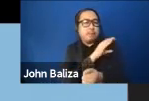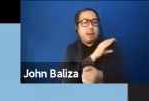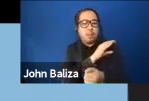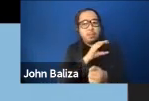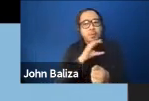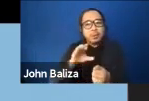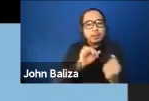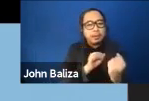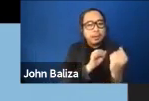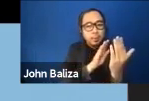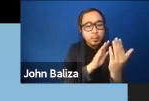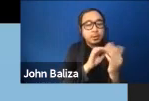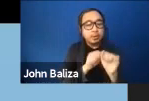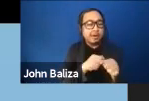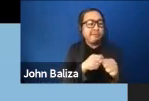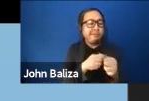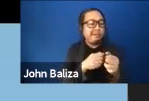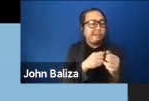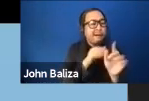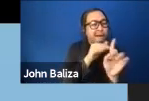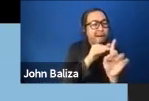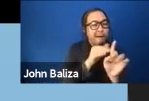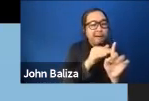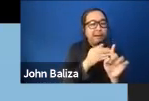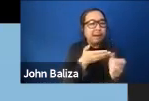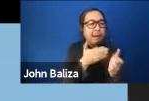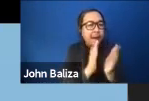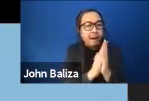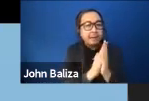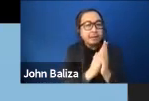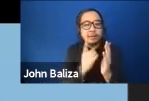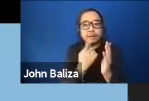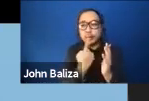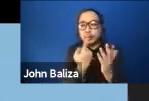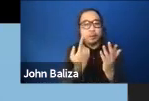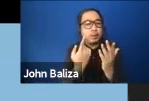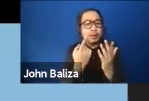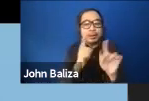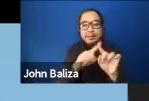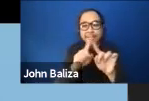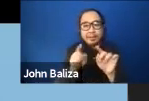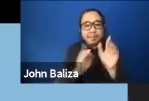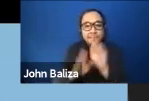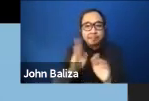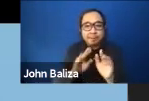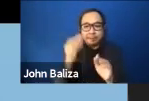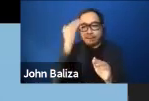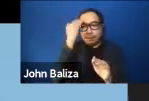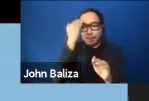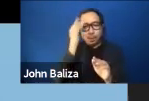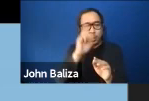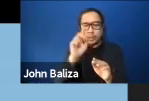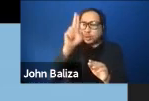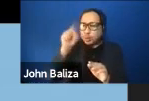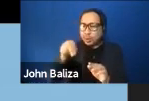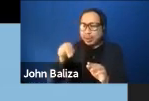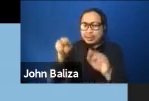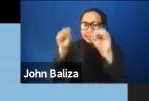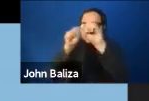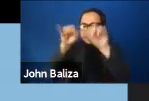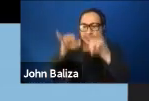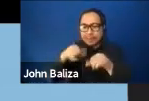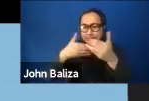as a right holder, we learn about this first. We know what UN mechanism look like, this